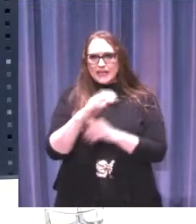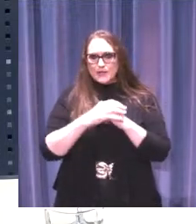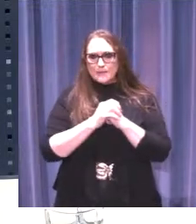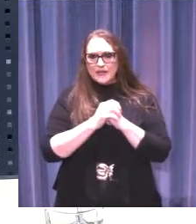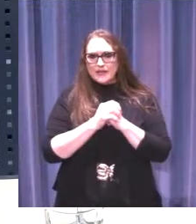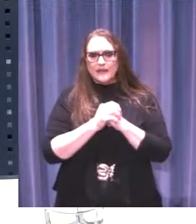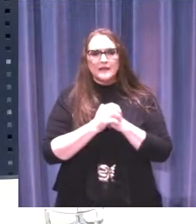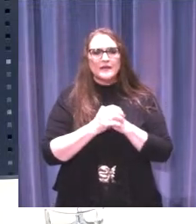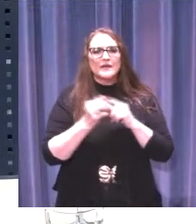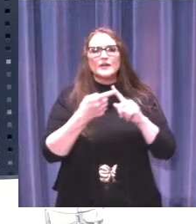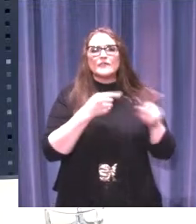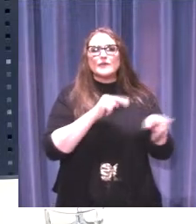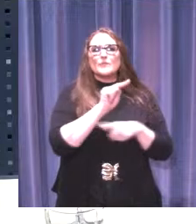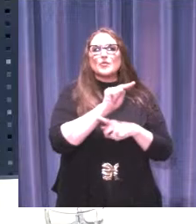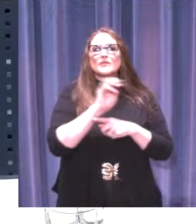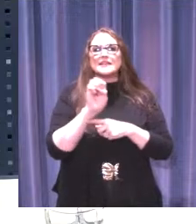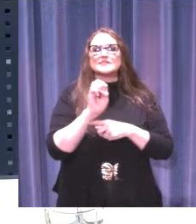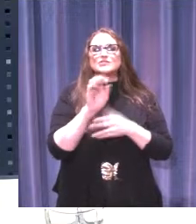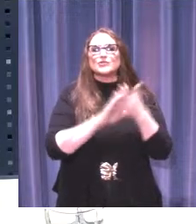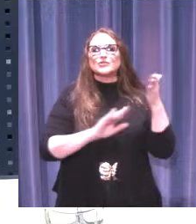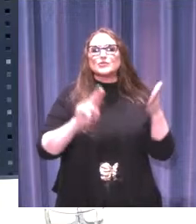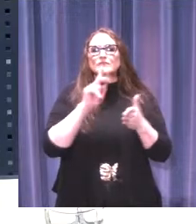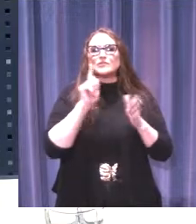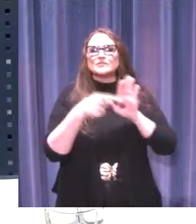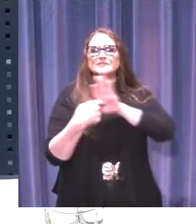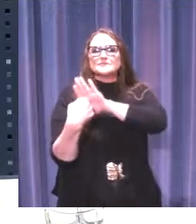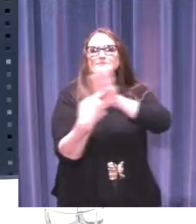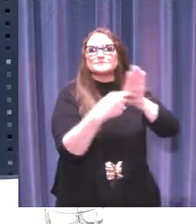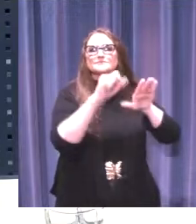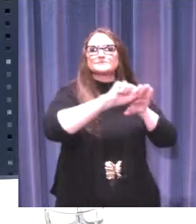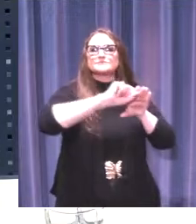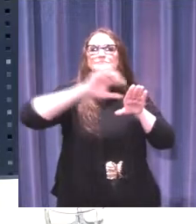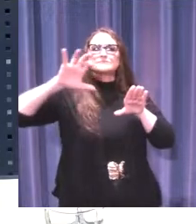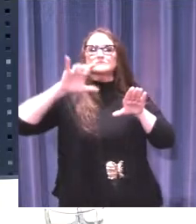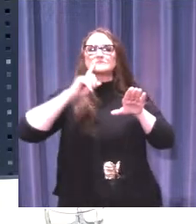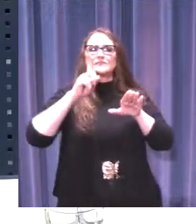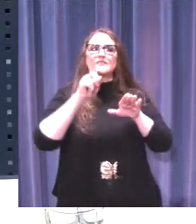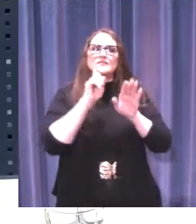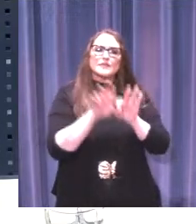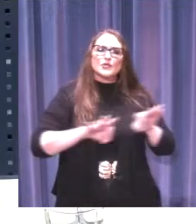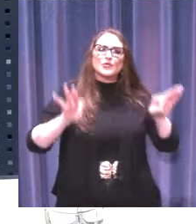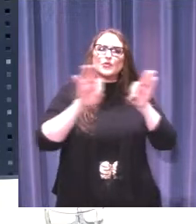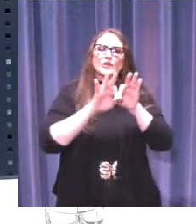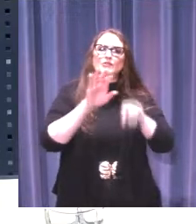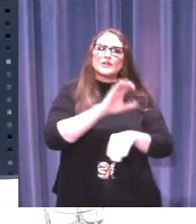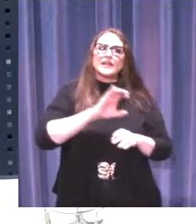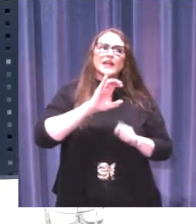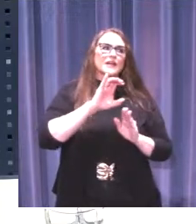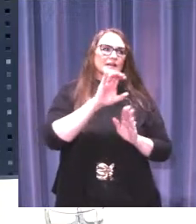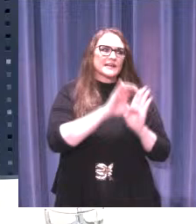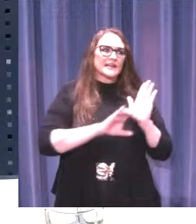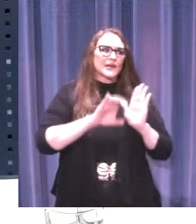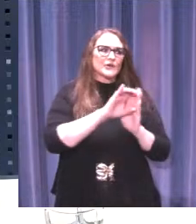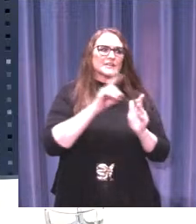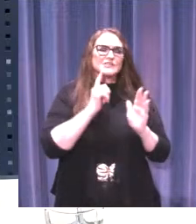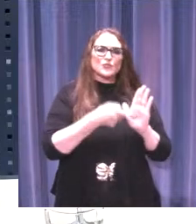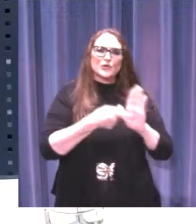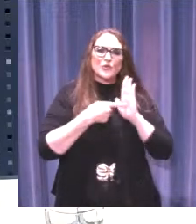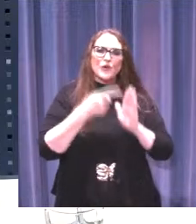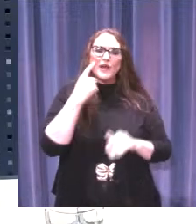from Northeastern University highlighting 8 of the critical characteristics required